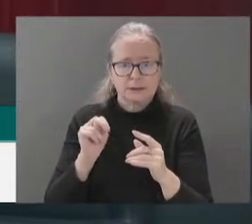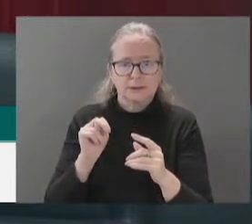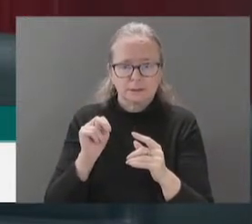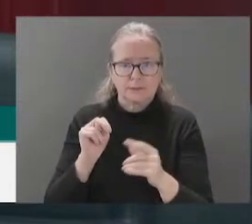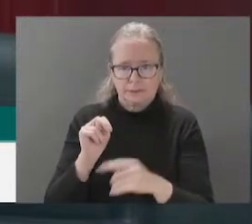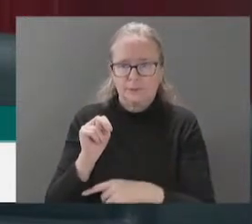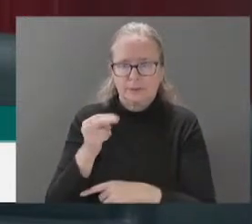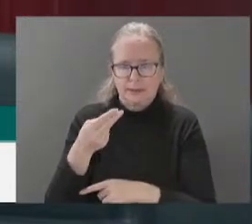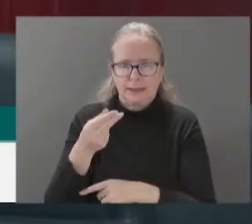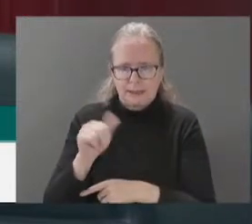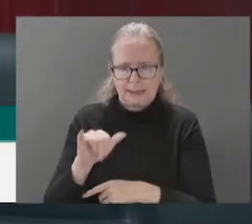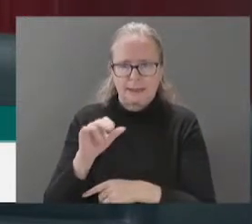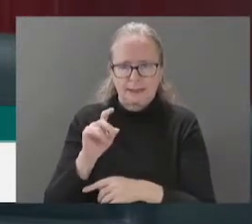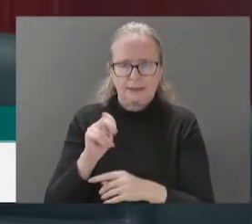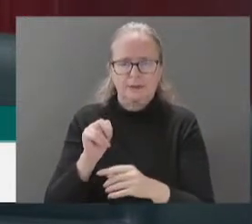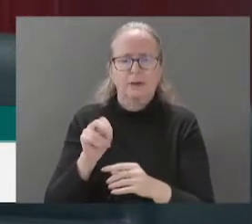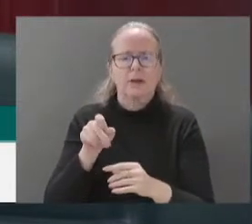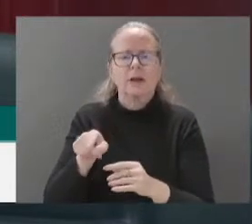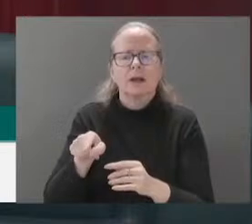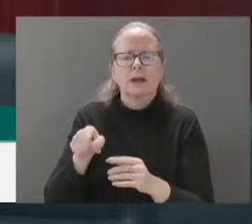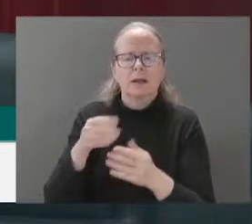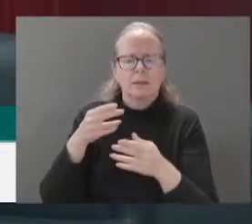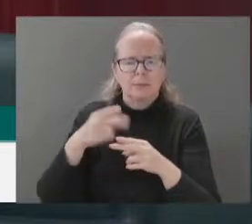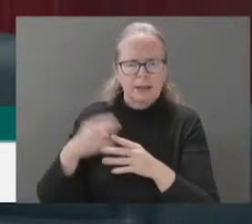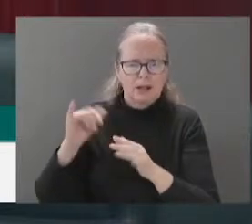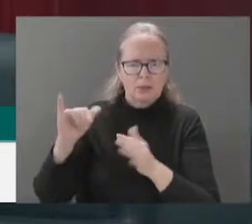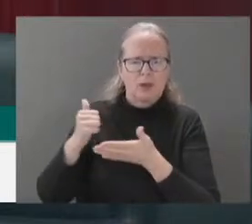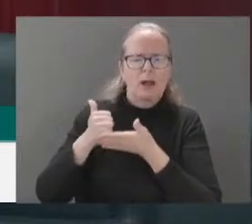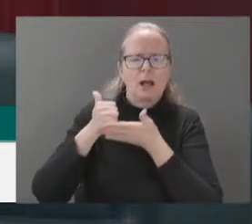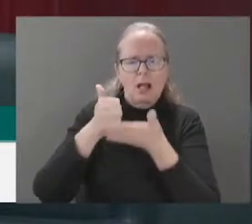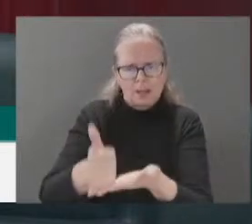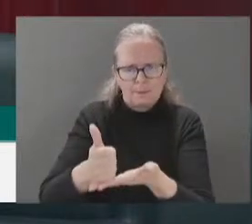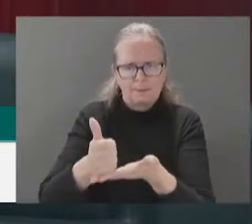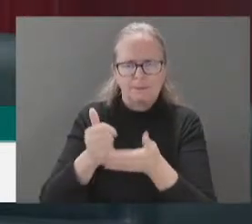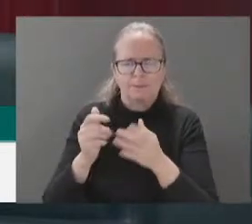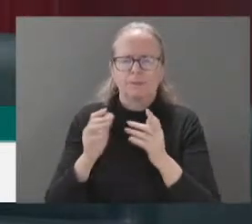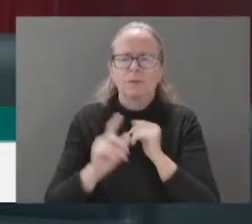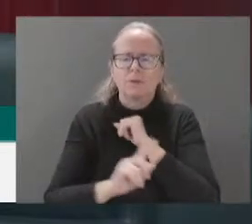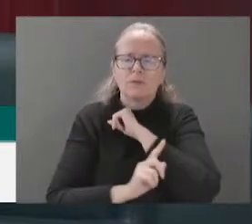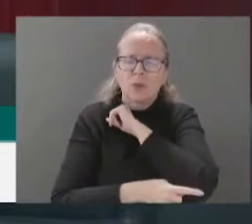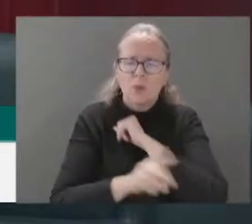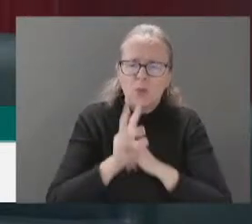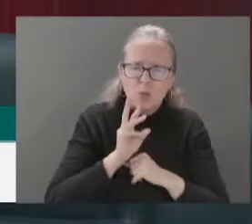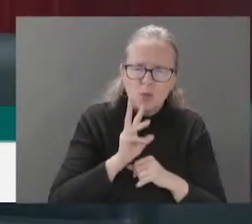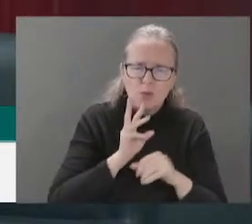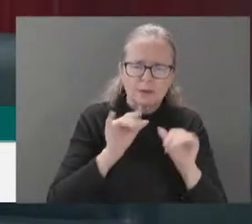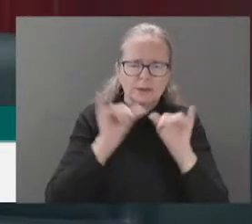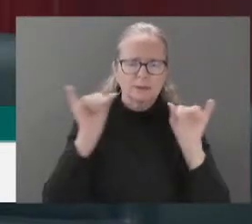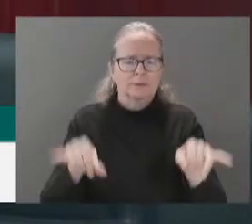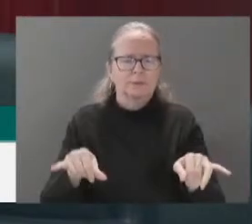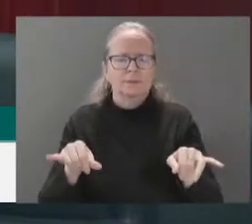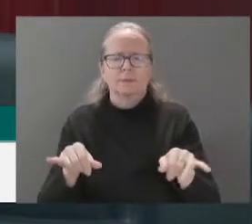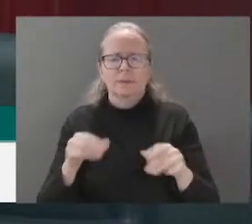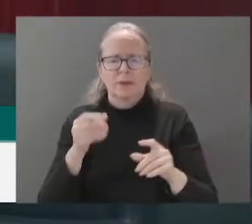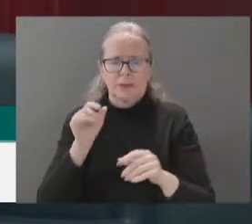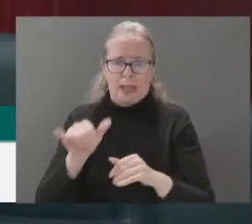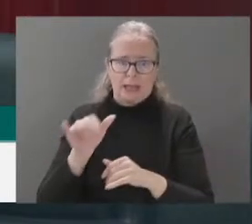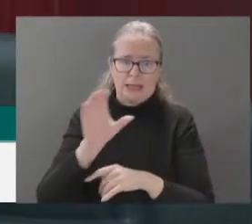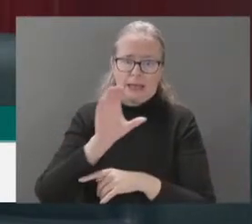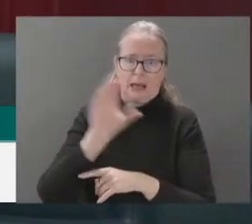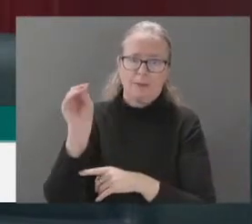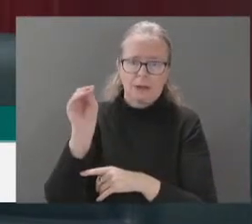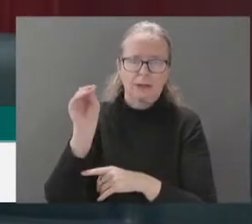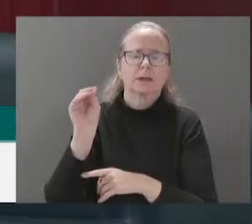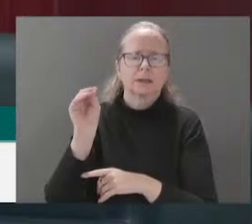many businesses and families throughout the region for decades to come Mon's investment is a clear statement that businesses can feel confident about investing their